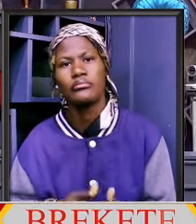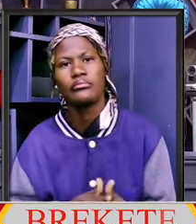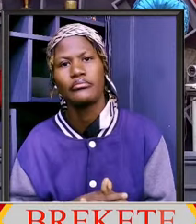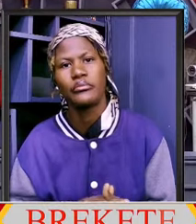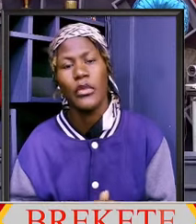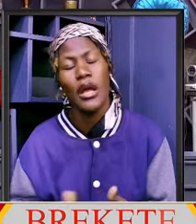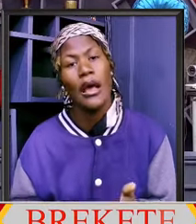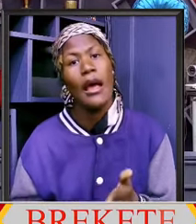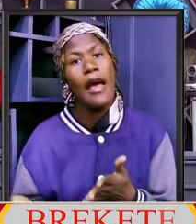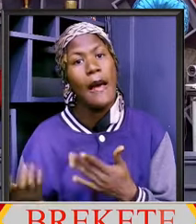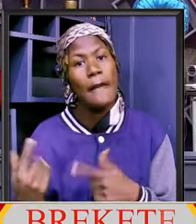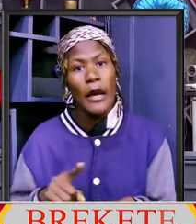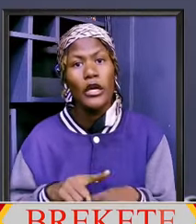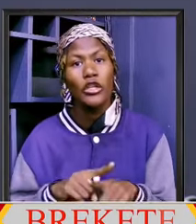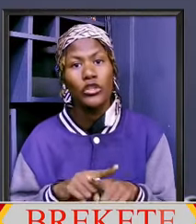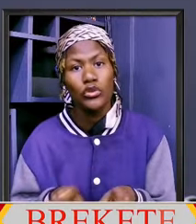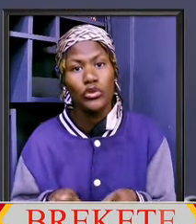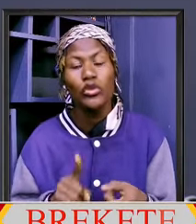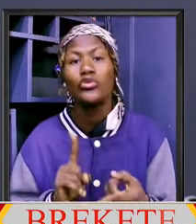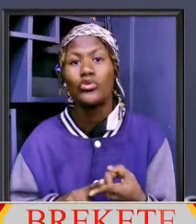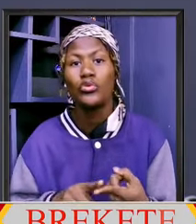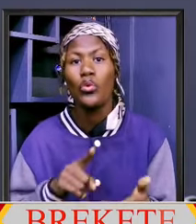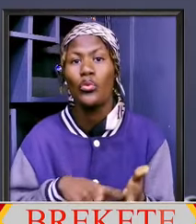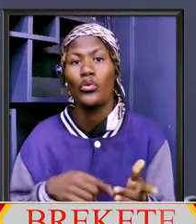Police. Now back to waiting with the talk.